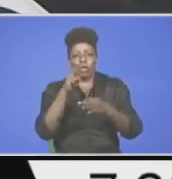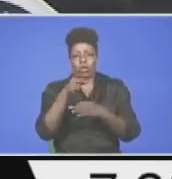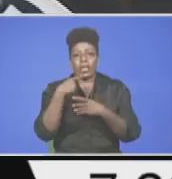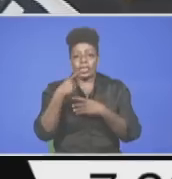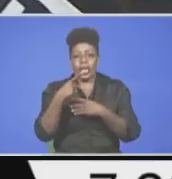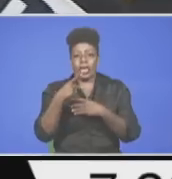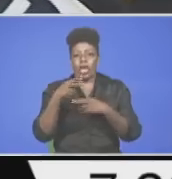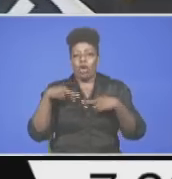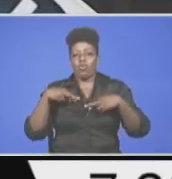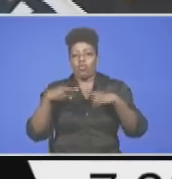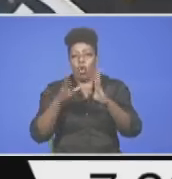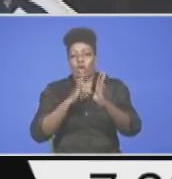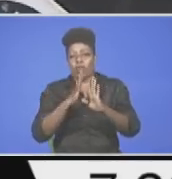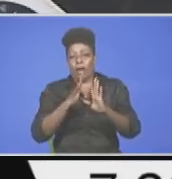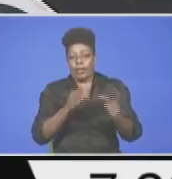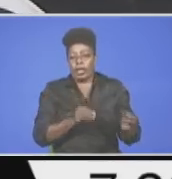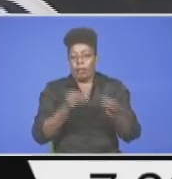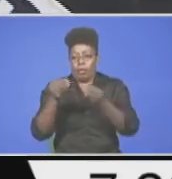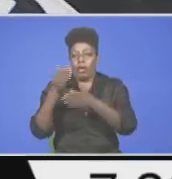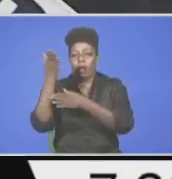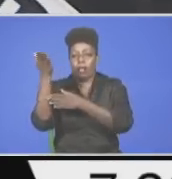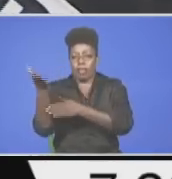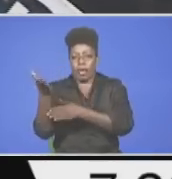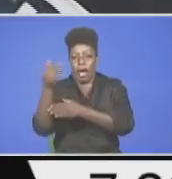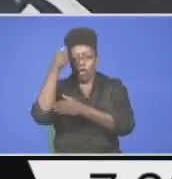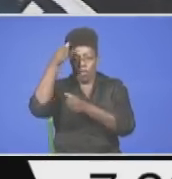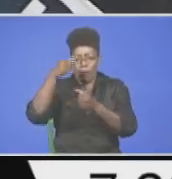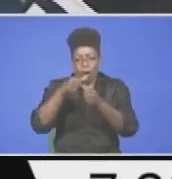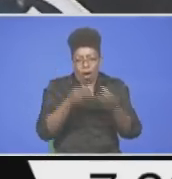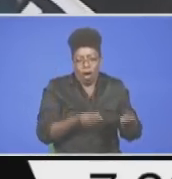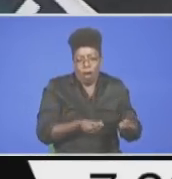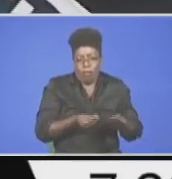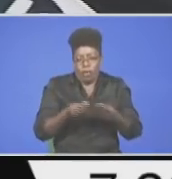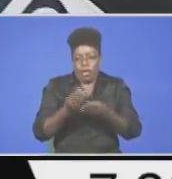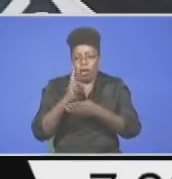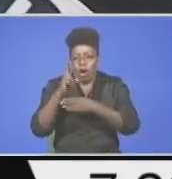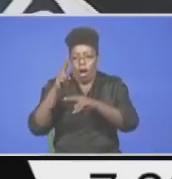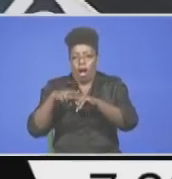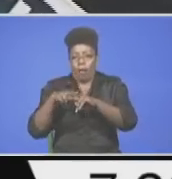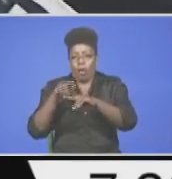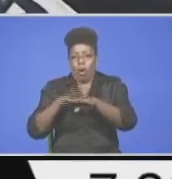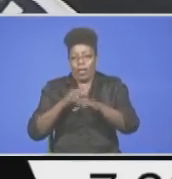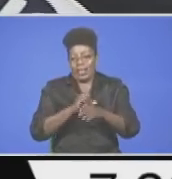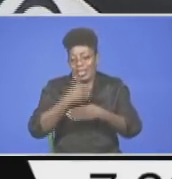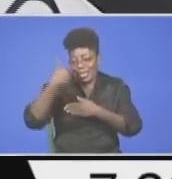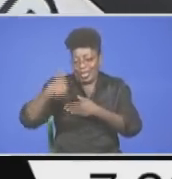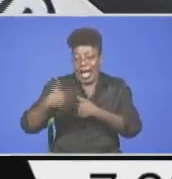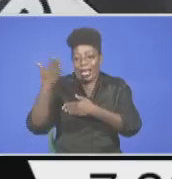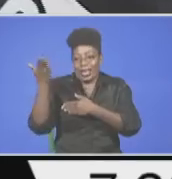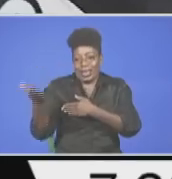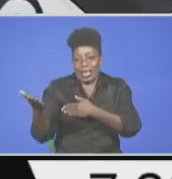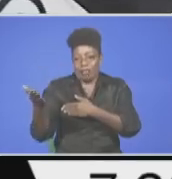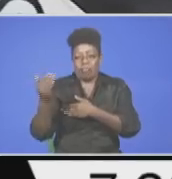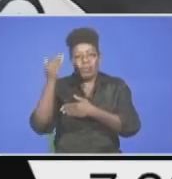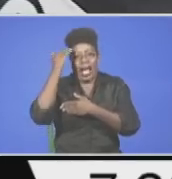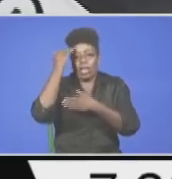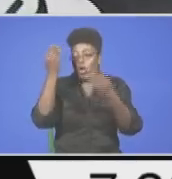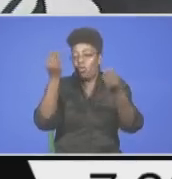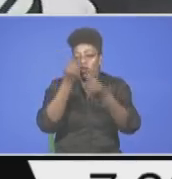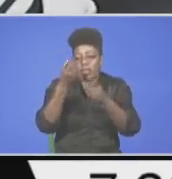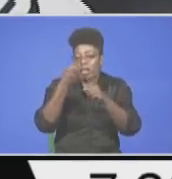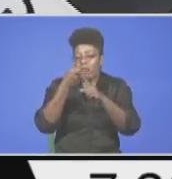traffic. They say, man, get in there. And I remember them slithering me up on the side, say, move the chairs and put on the side there. I know nothing between